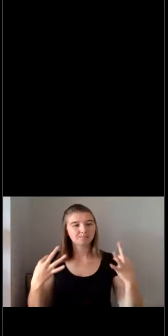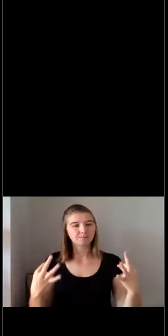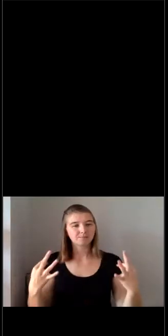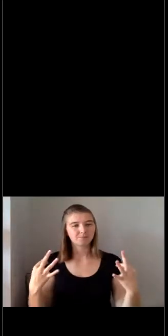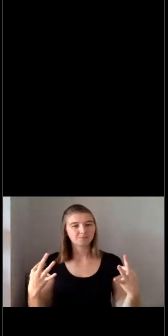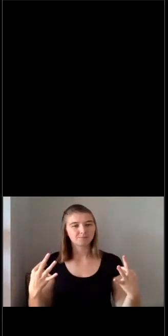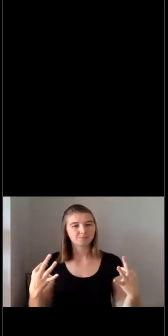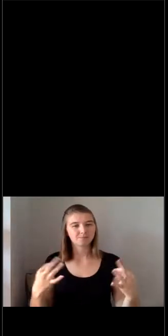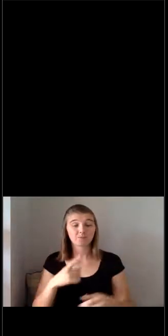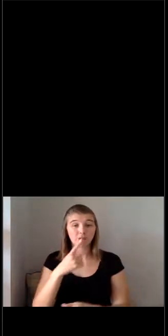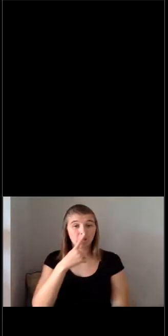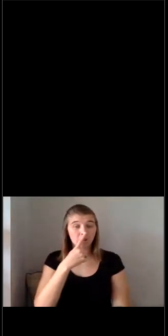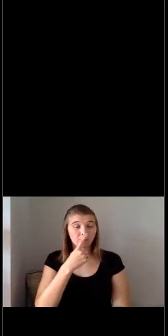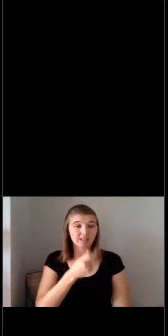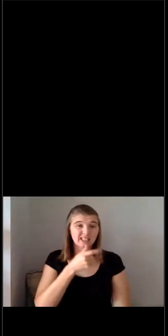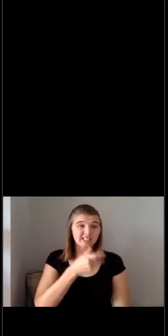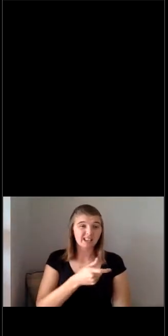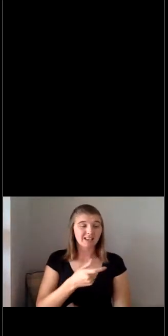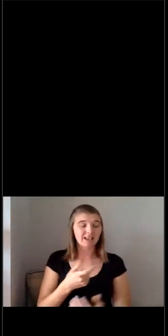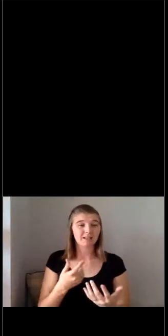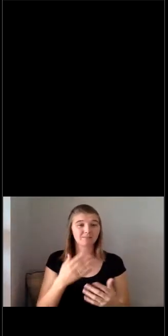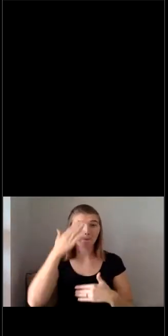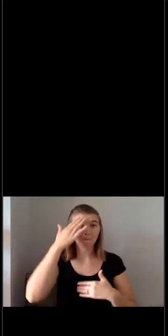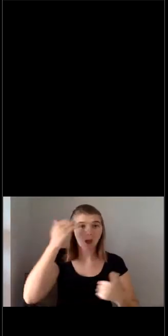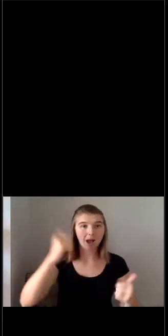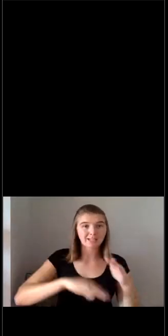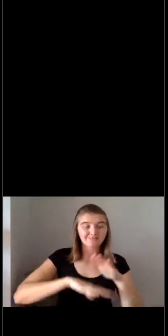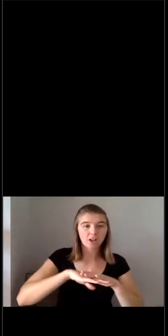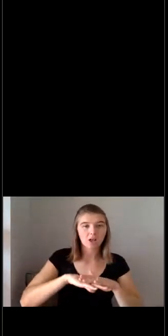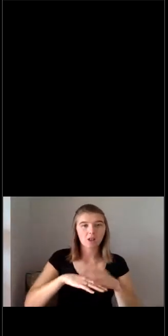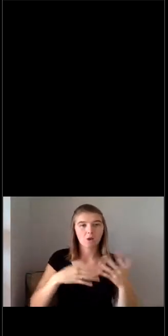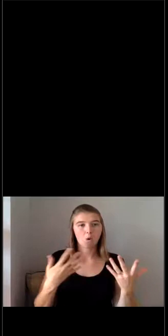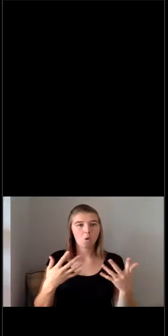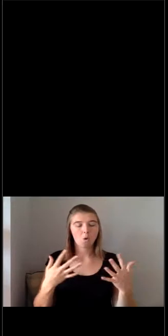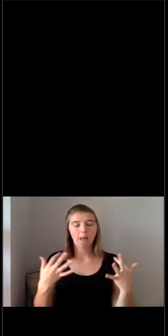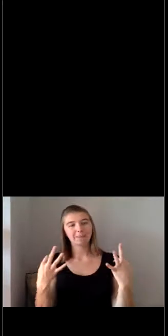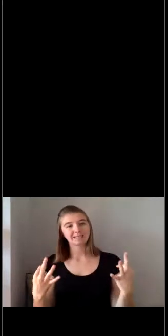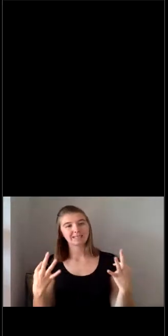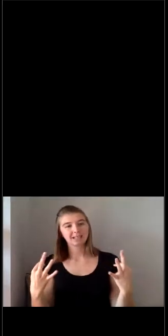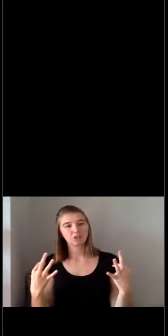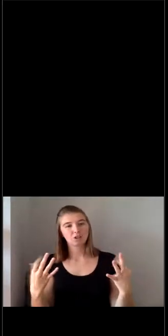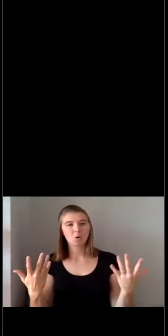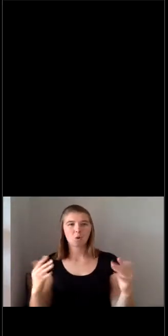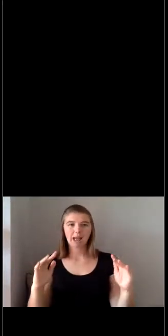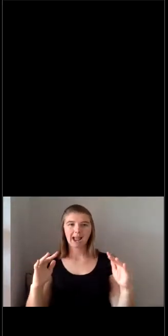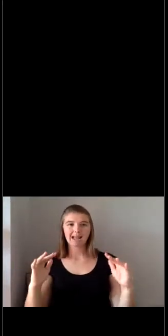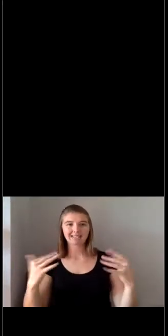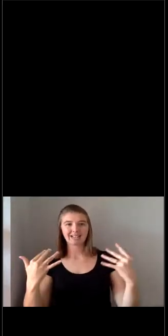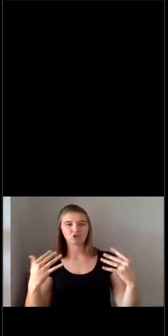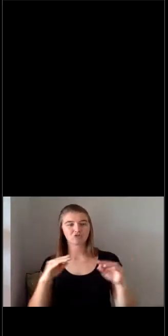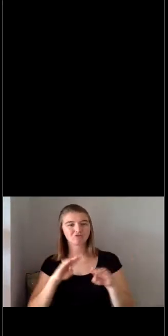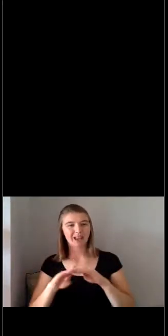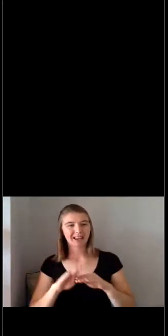it as meditation, we could define it as attention training, which is what the neuroscientists would call it. But today, instead of having a whole hour on this, we're just going to